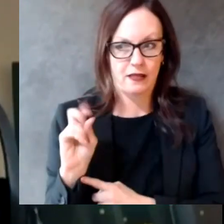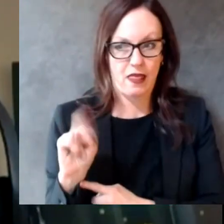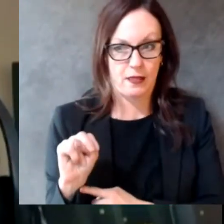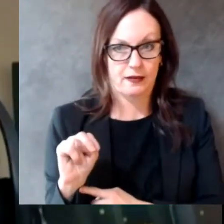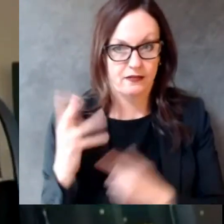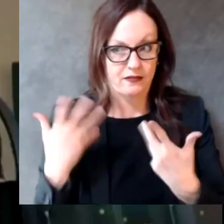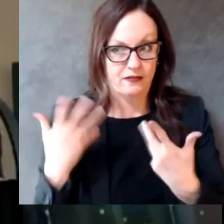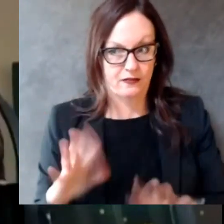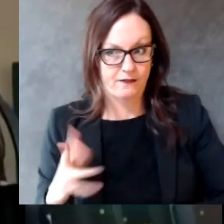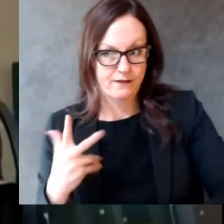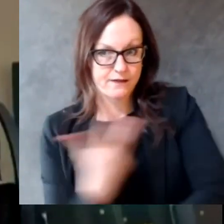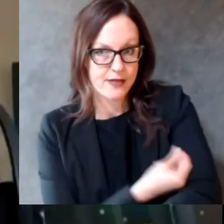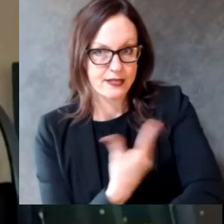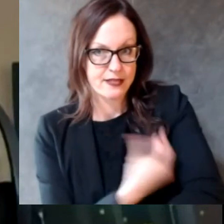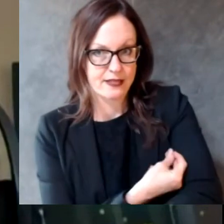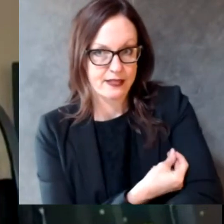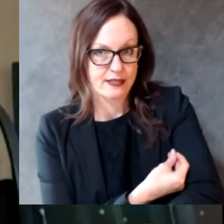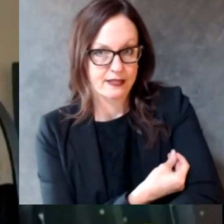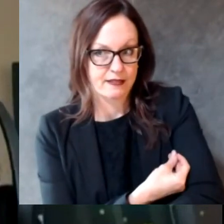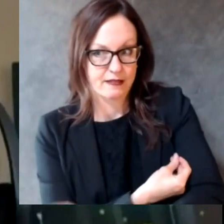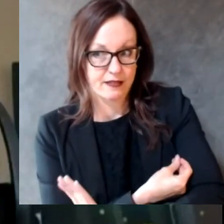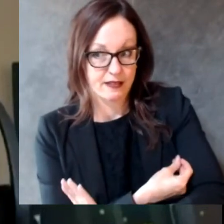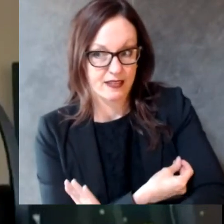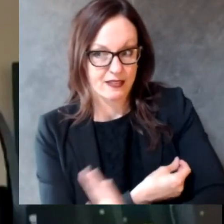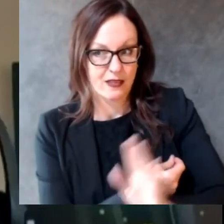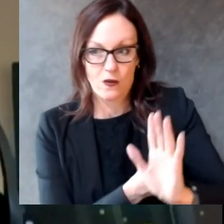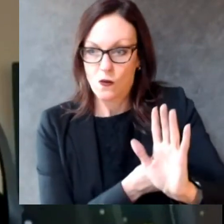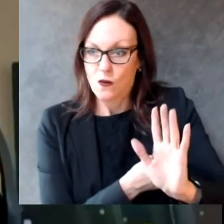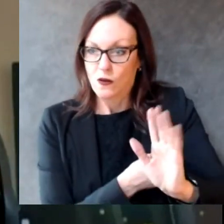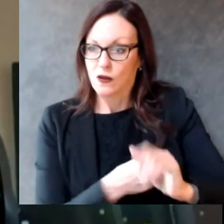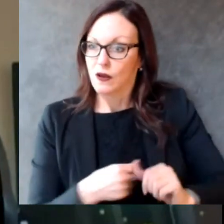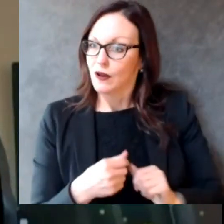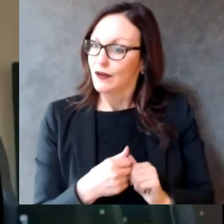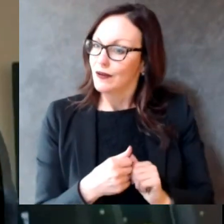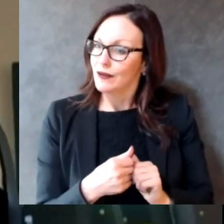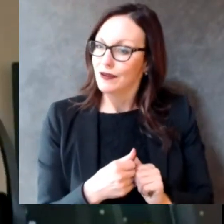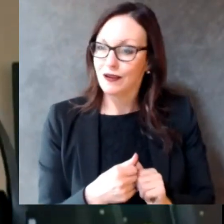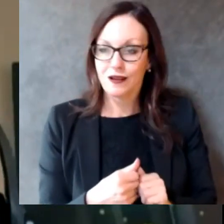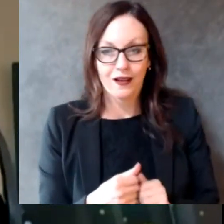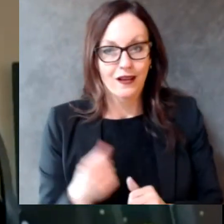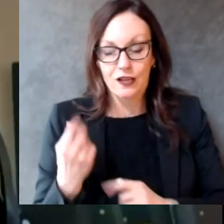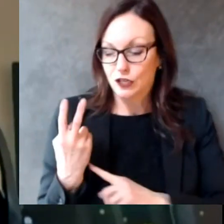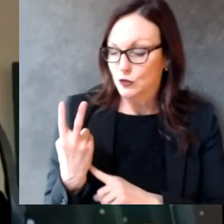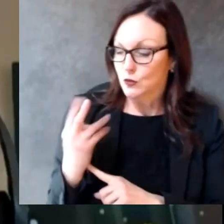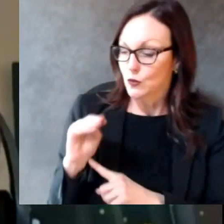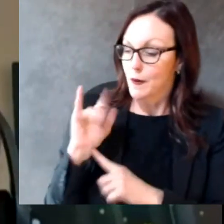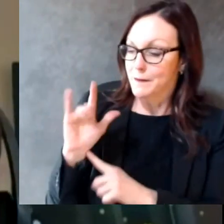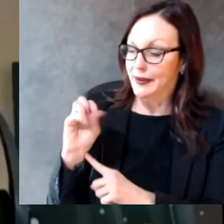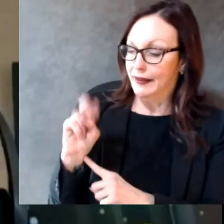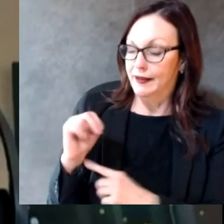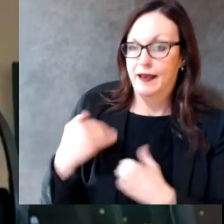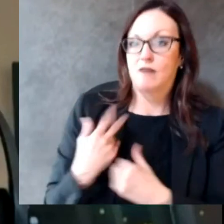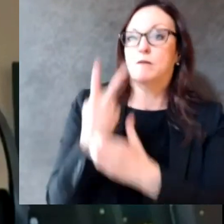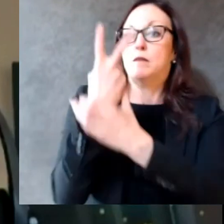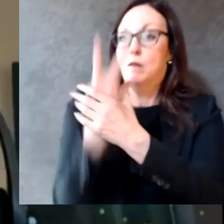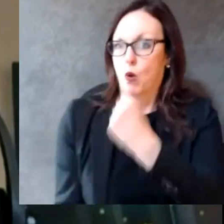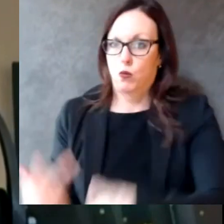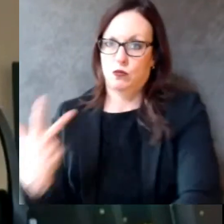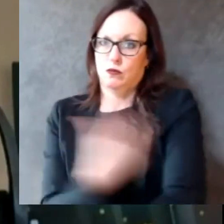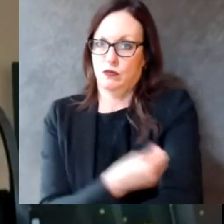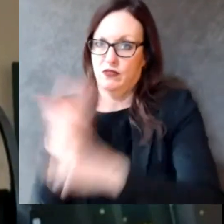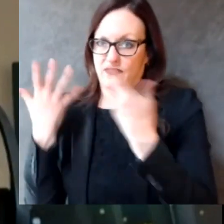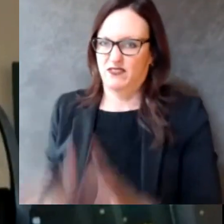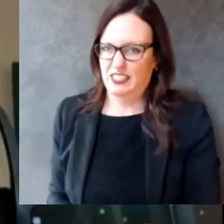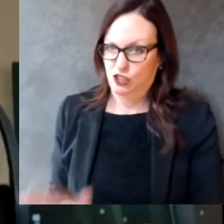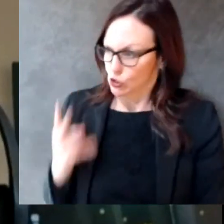And the people who felt most at risk are likely the people who have already received their